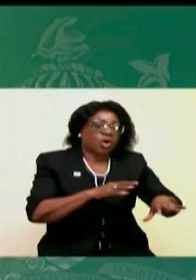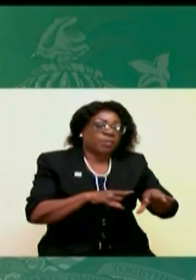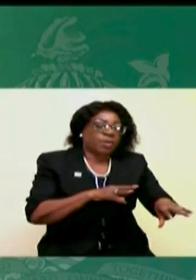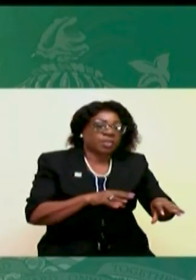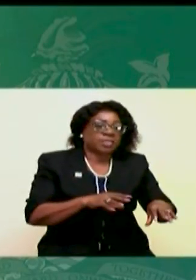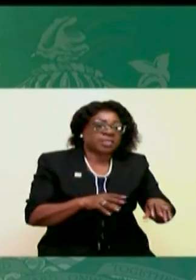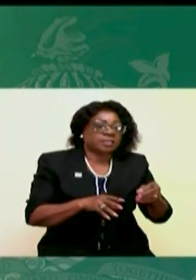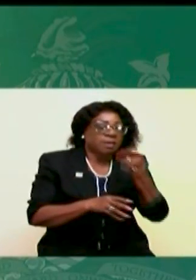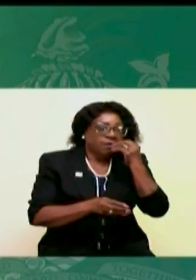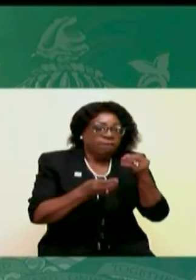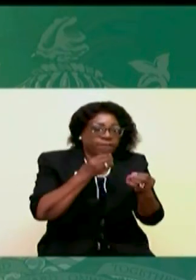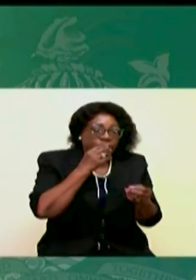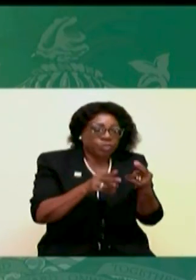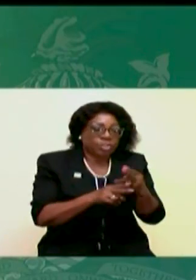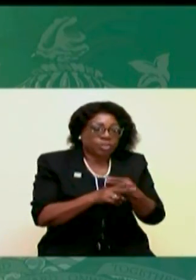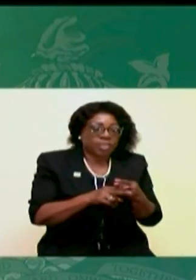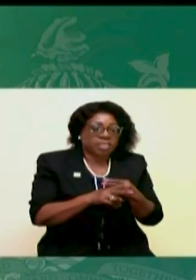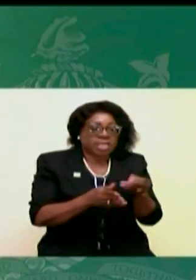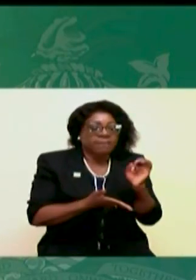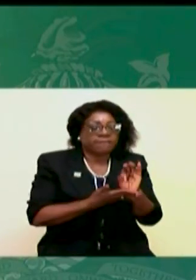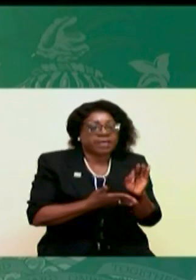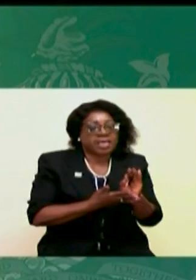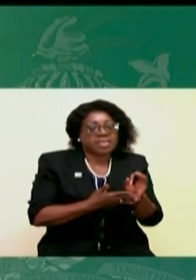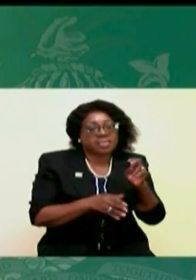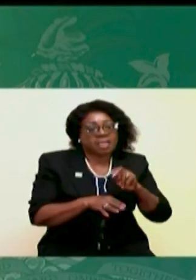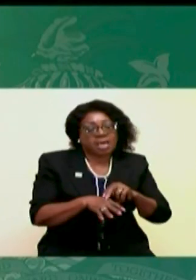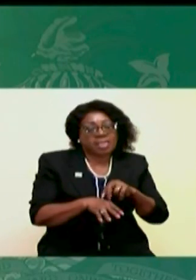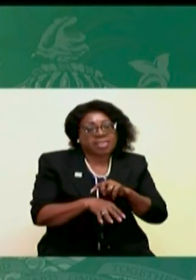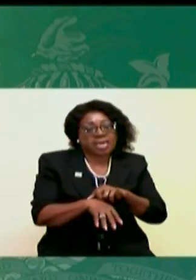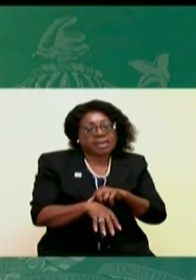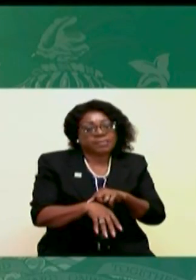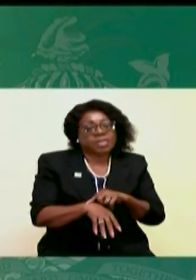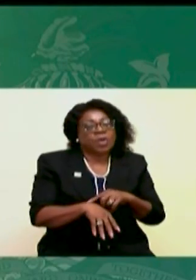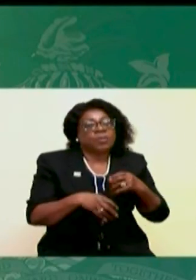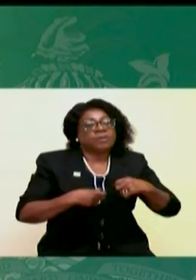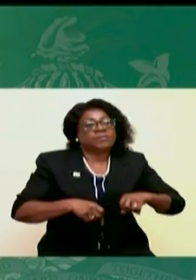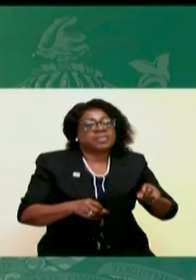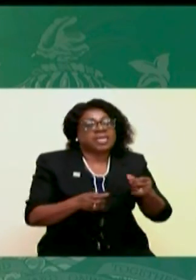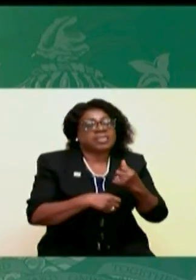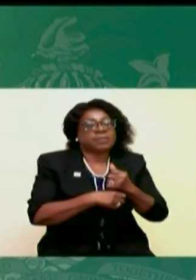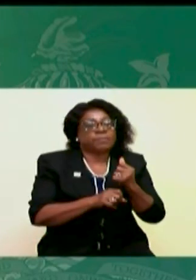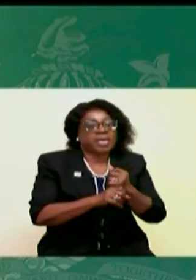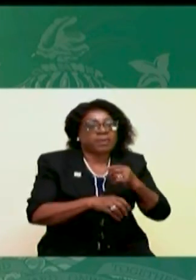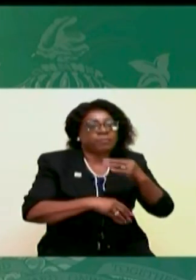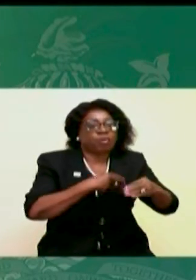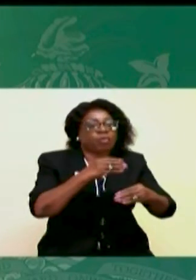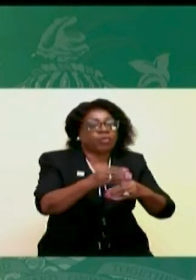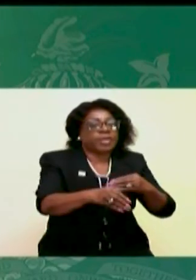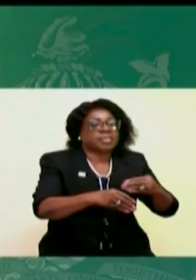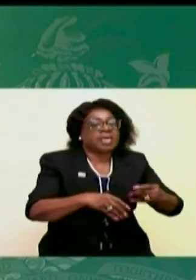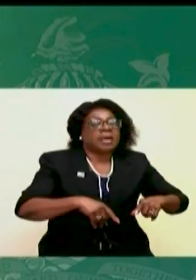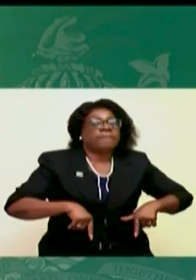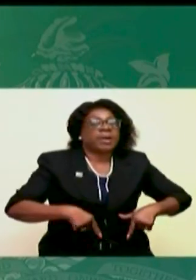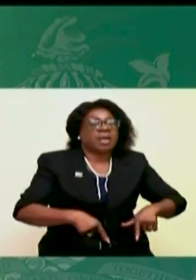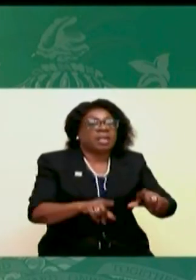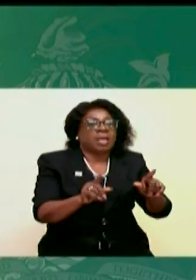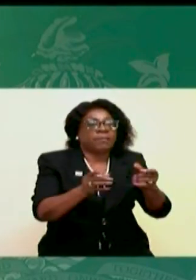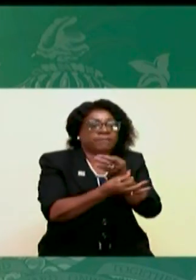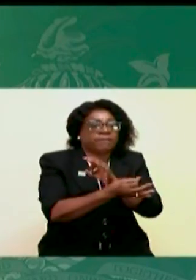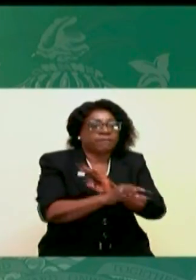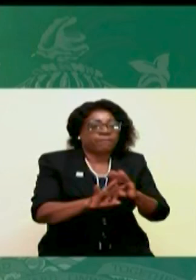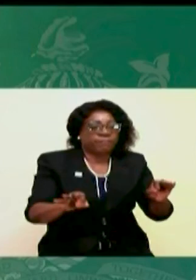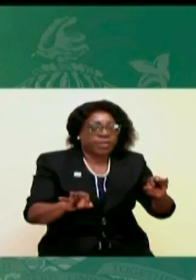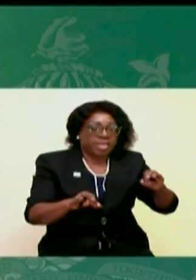food shortages, and financial hardships. We have since made progress by allowing for free COVID testing,